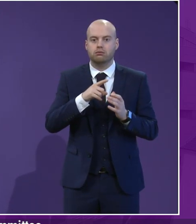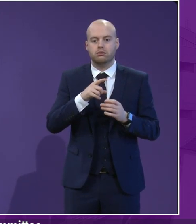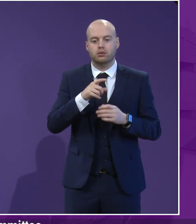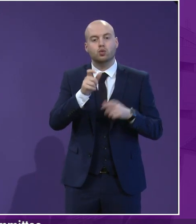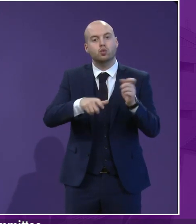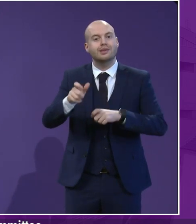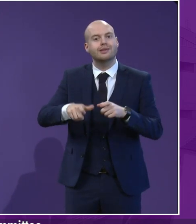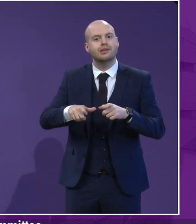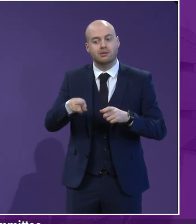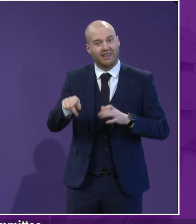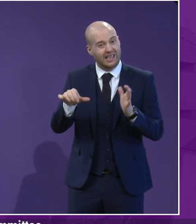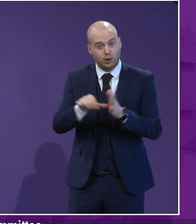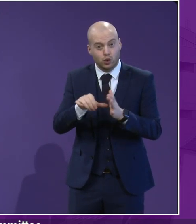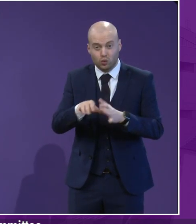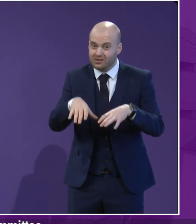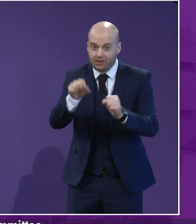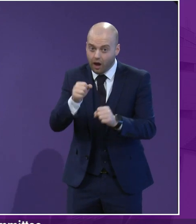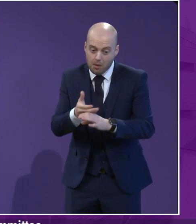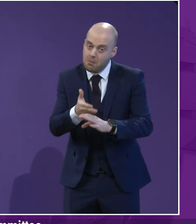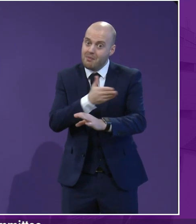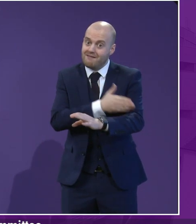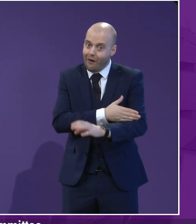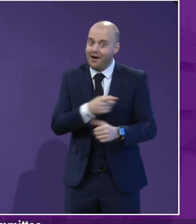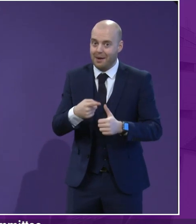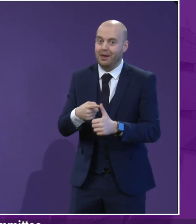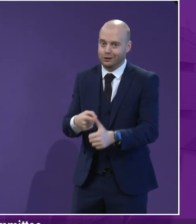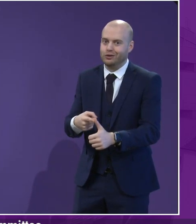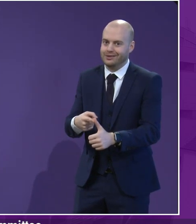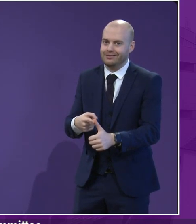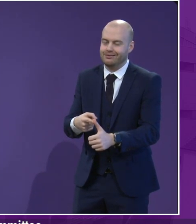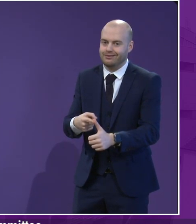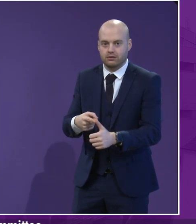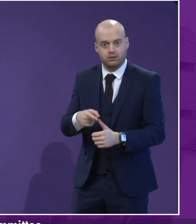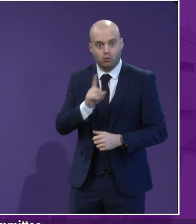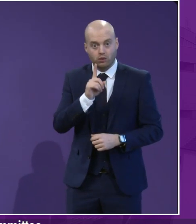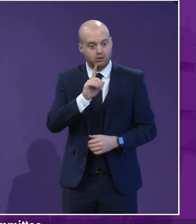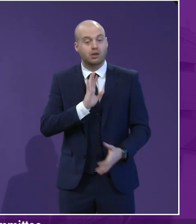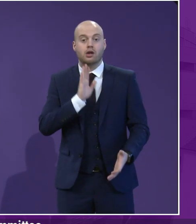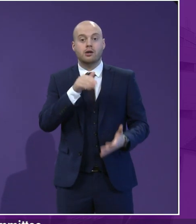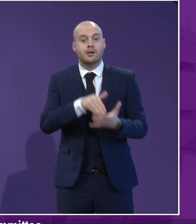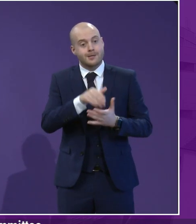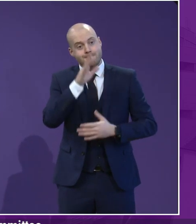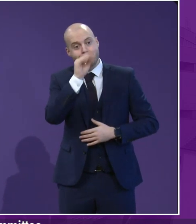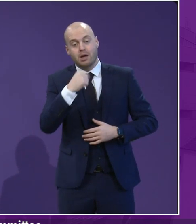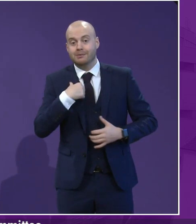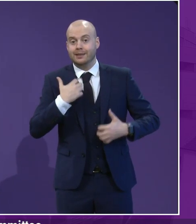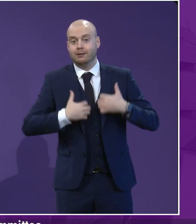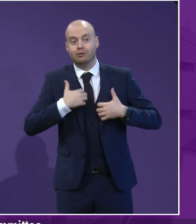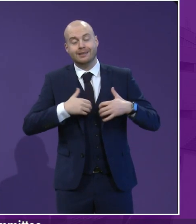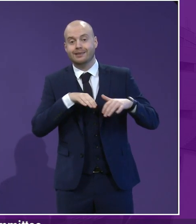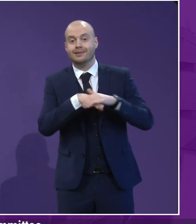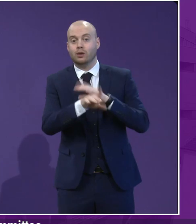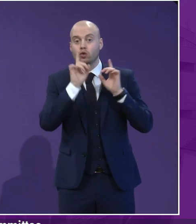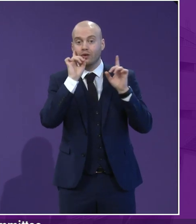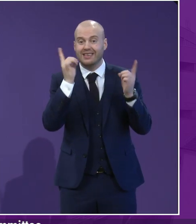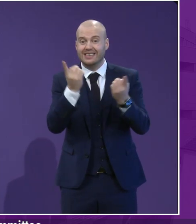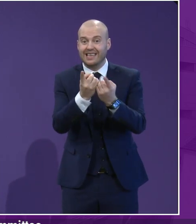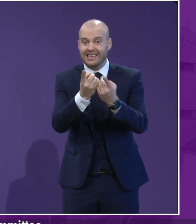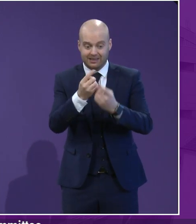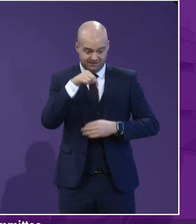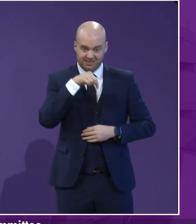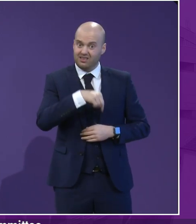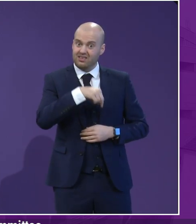issues that arise at the admission stage, it is already starting a little bit late in the process.